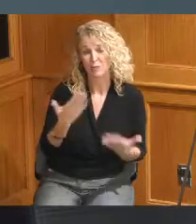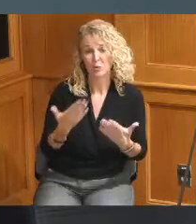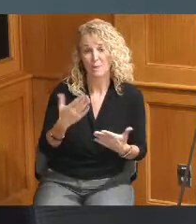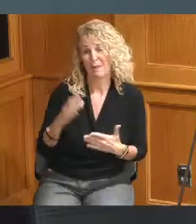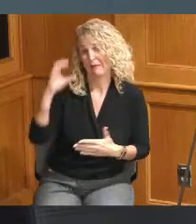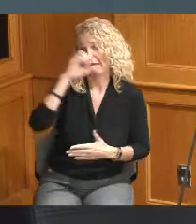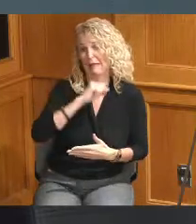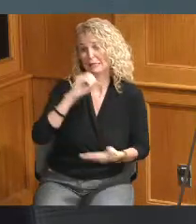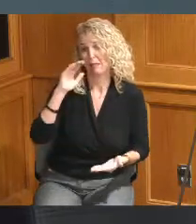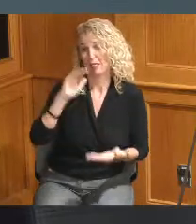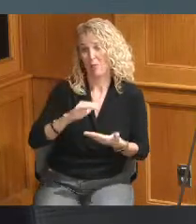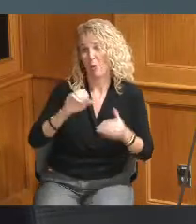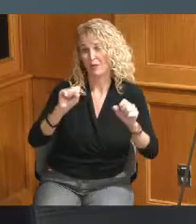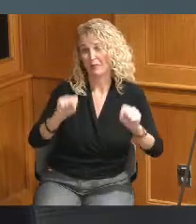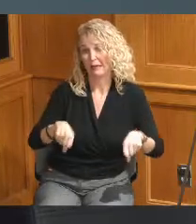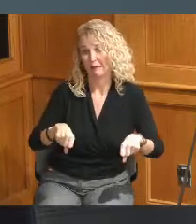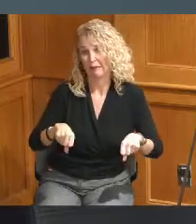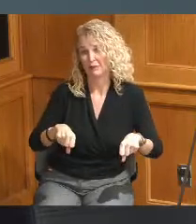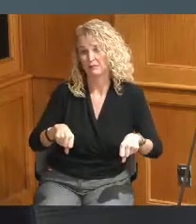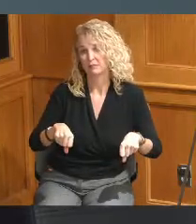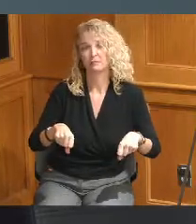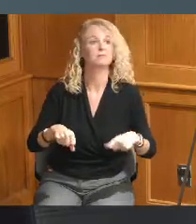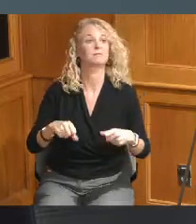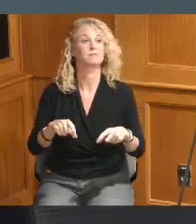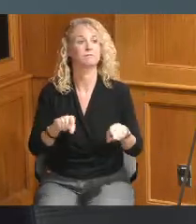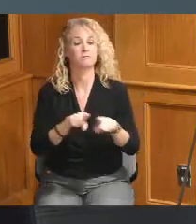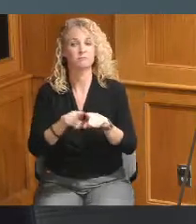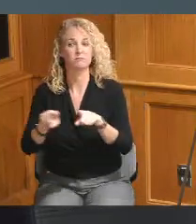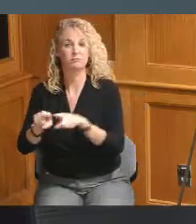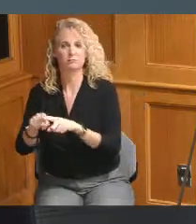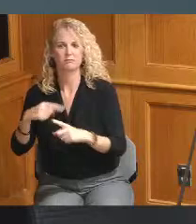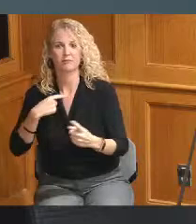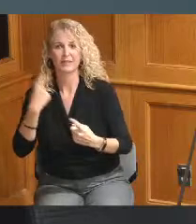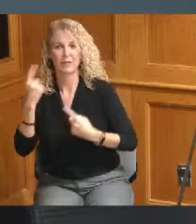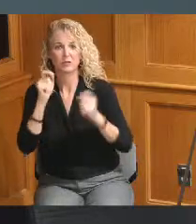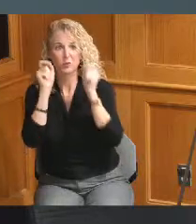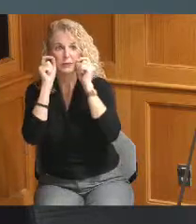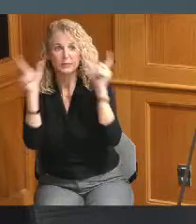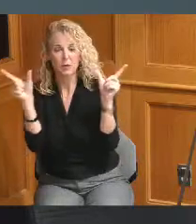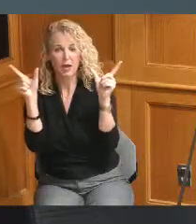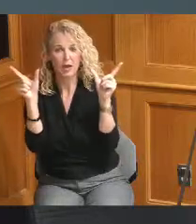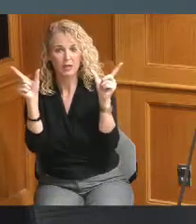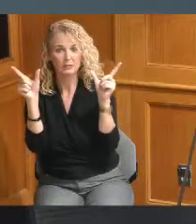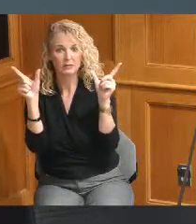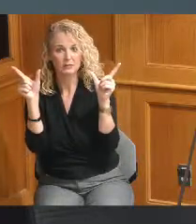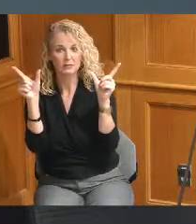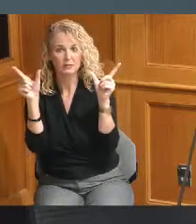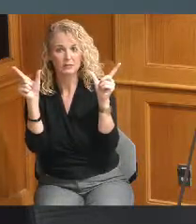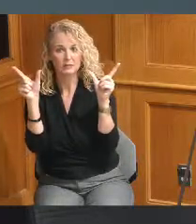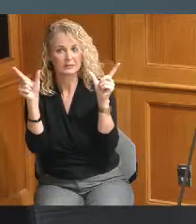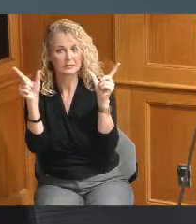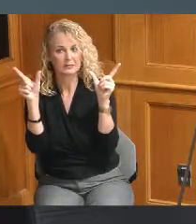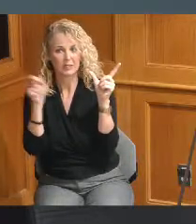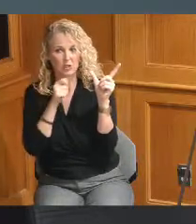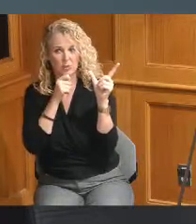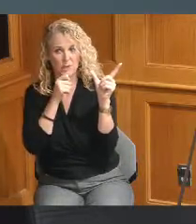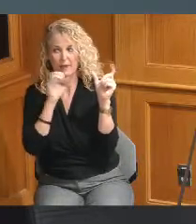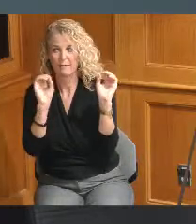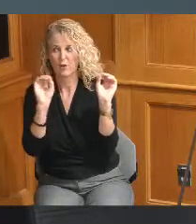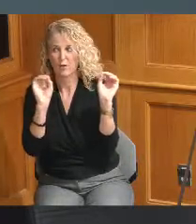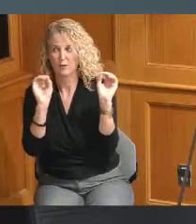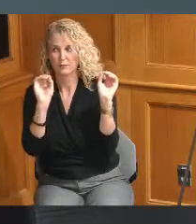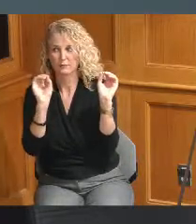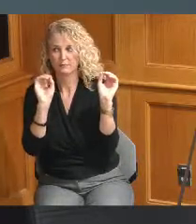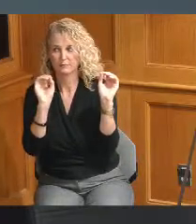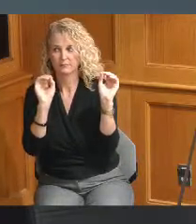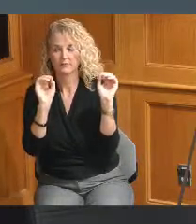be lowered a little bit. Along with the SVU program, I was really surprised. The 7.8 that